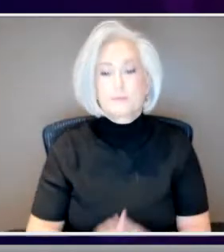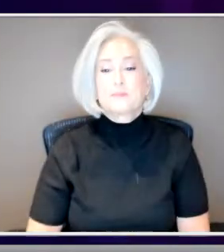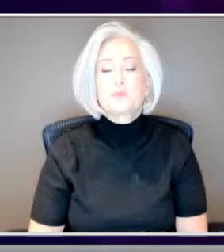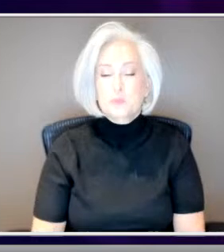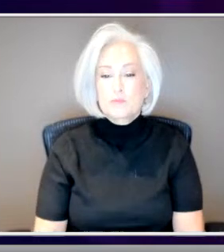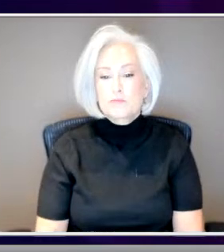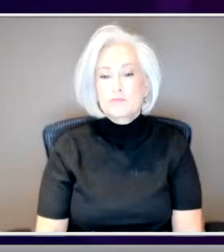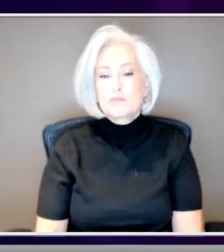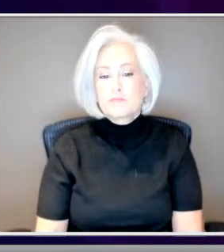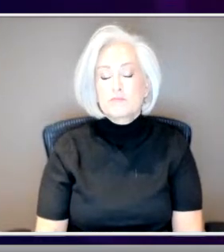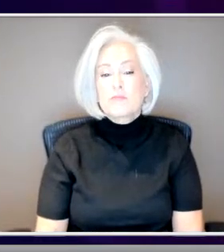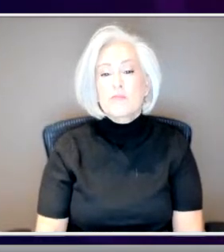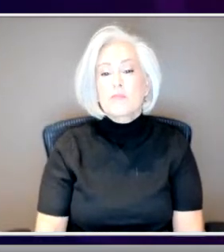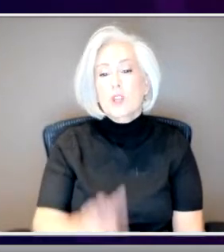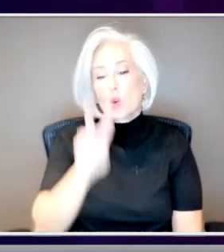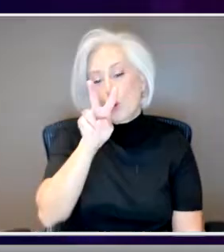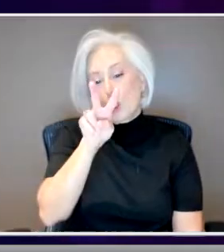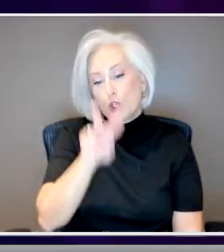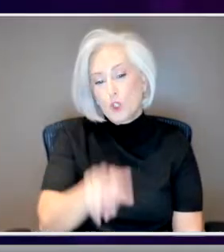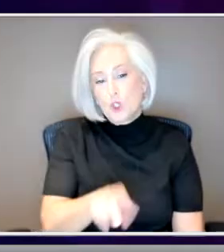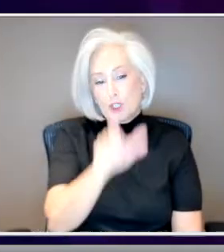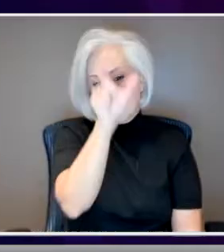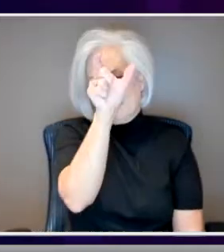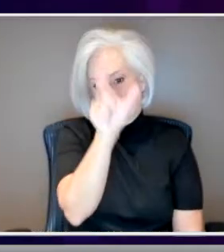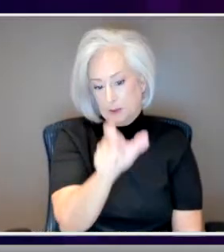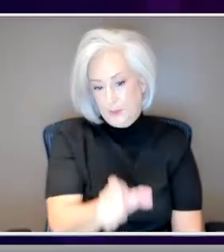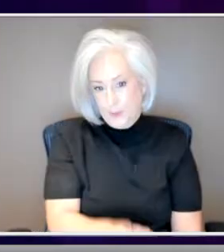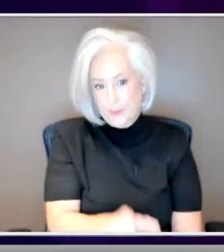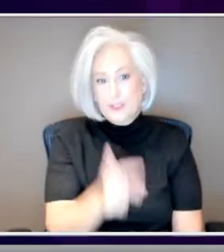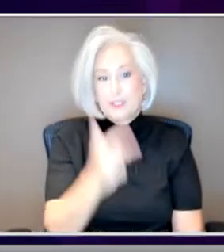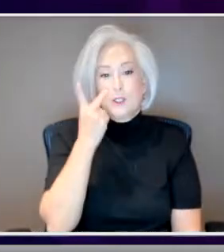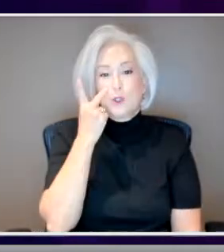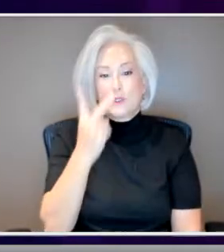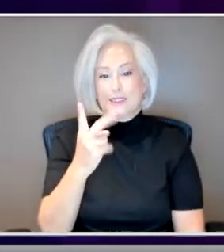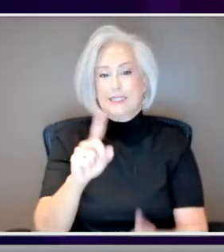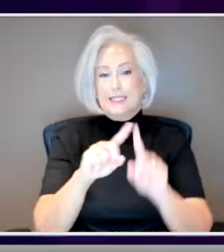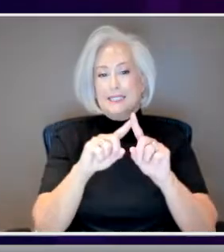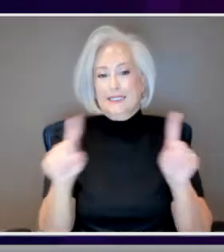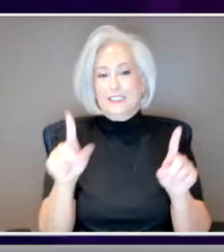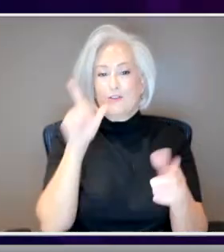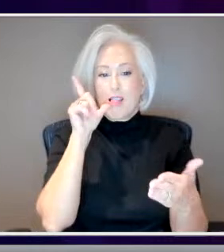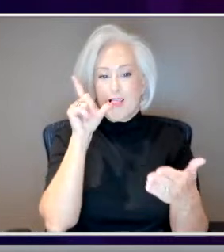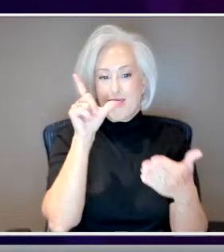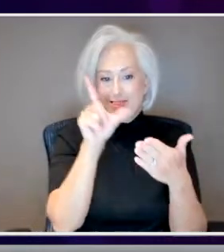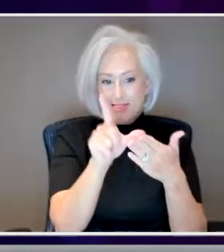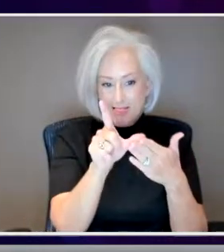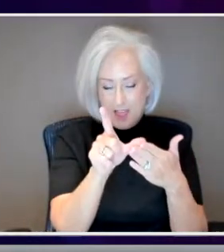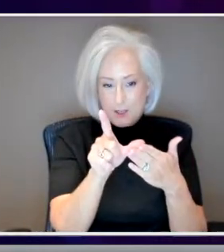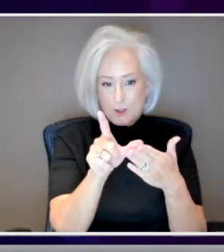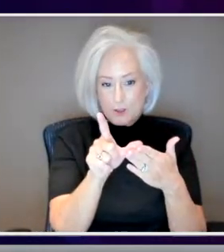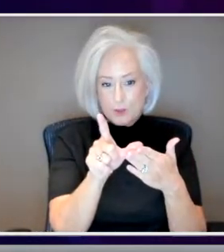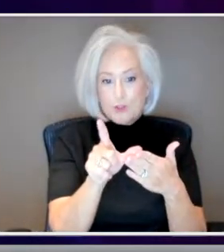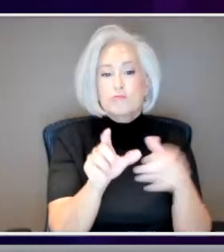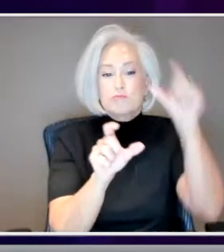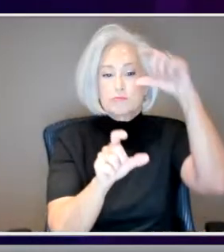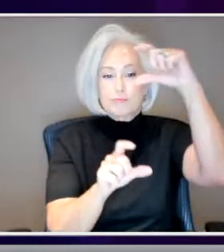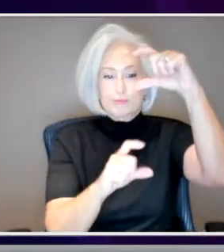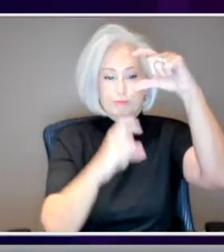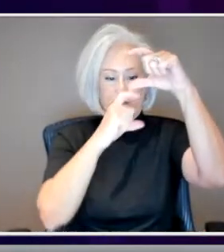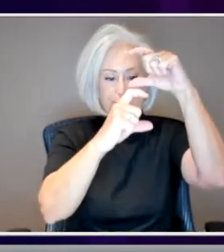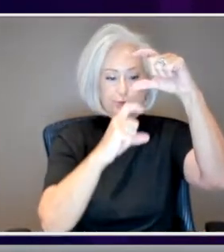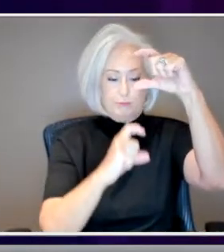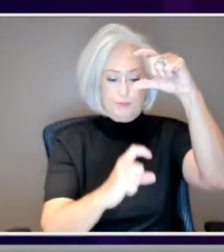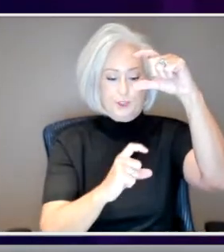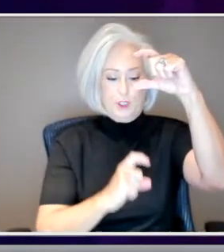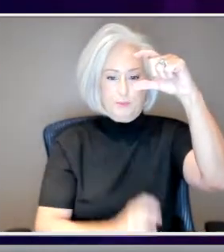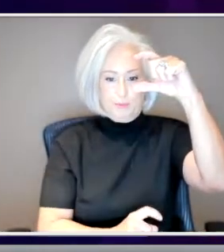When you look at this list and you see different letters or words transposed or misspelled, which row is Addison? I would